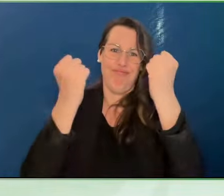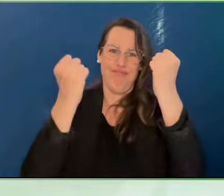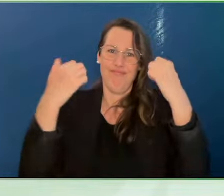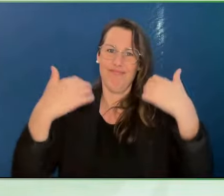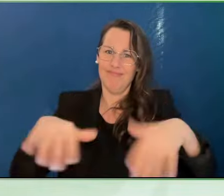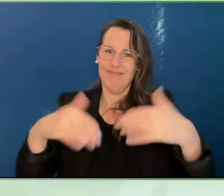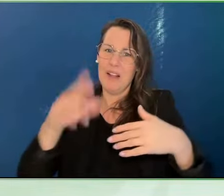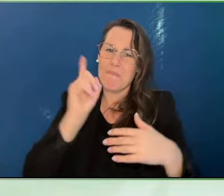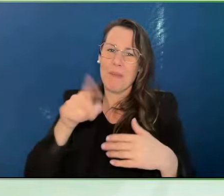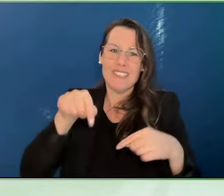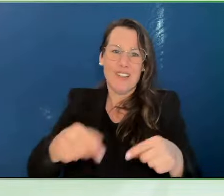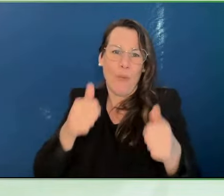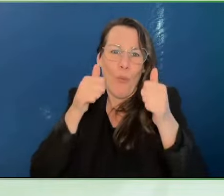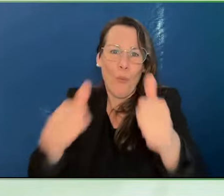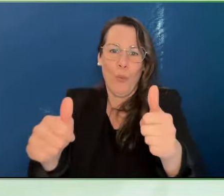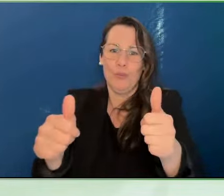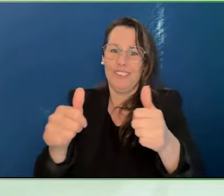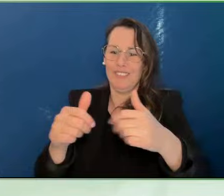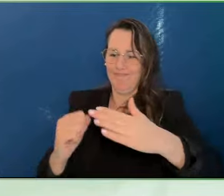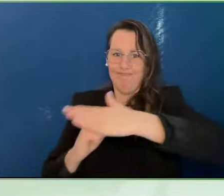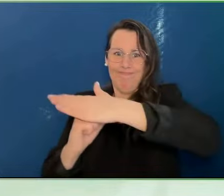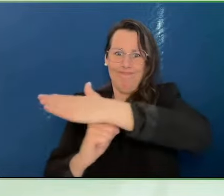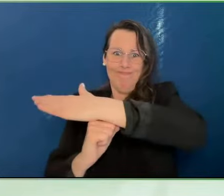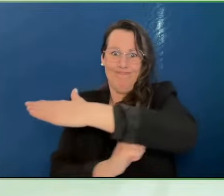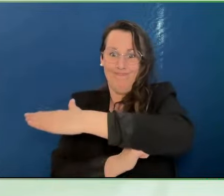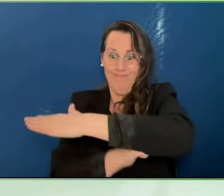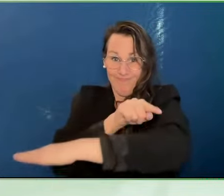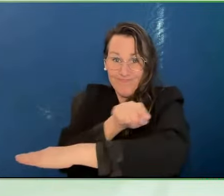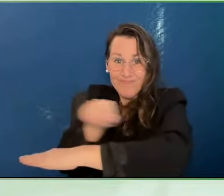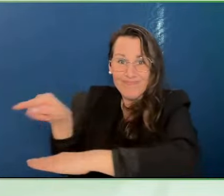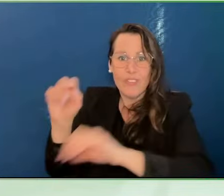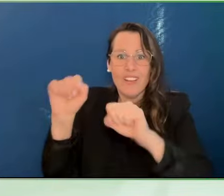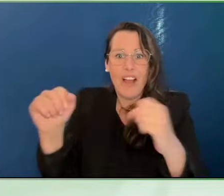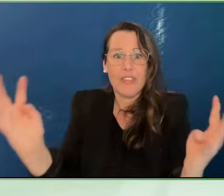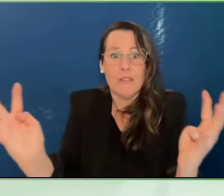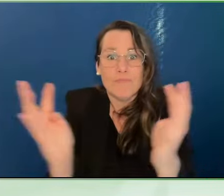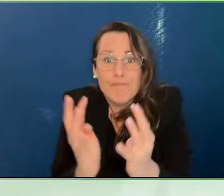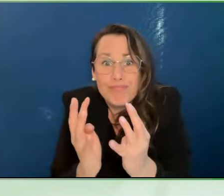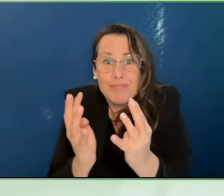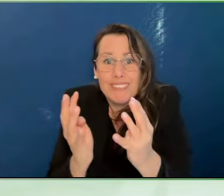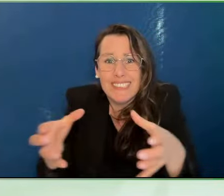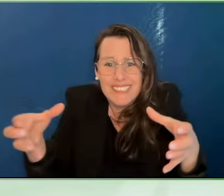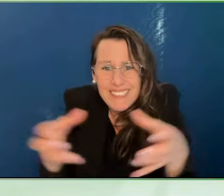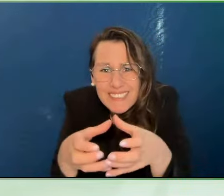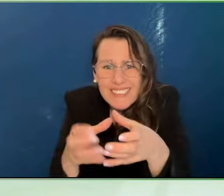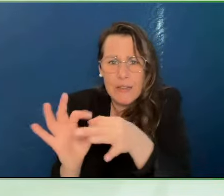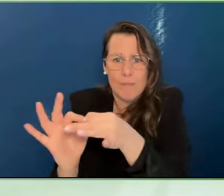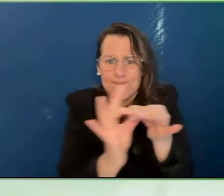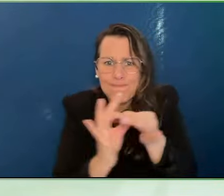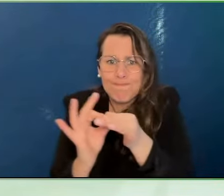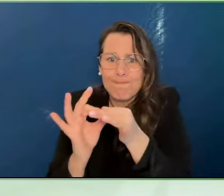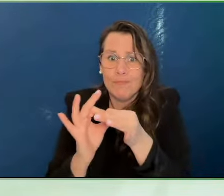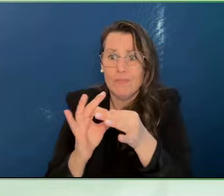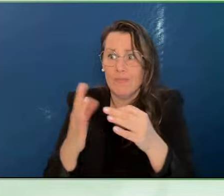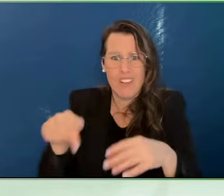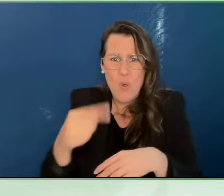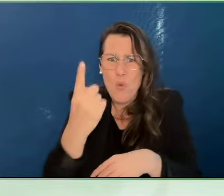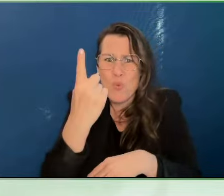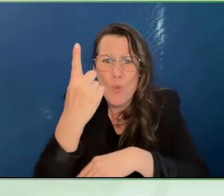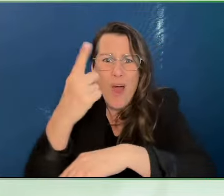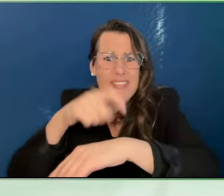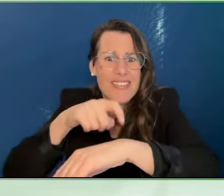And our focus is really, the entertainment is always by young people with disabilities, yeah. No, it's really wonderful. So